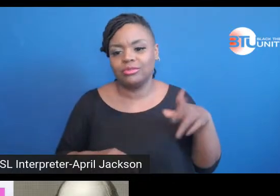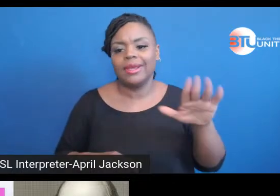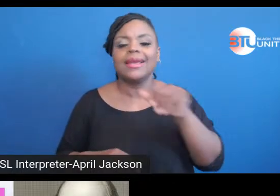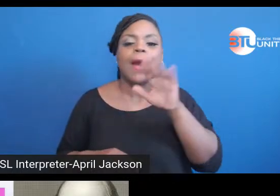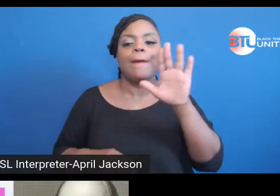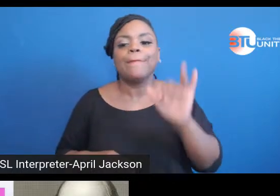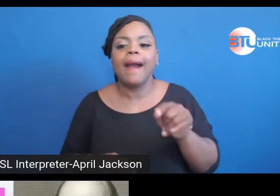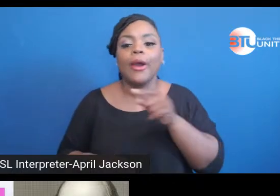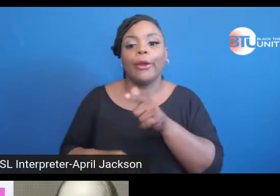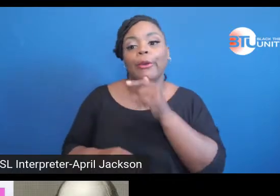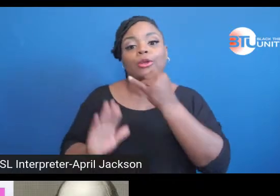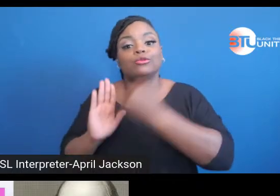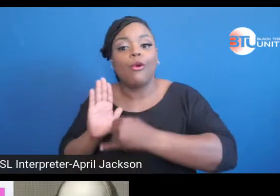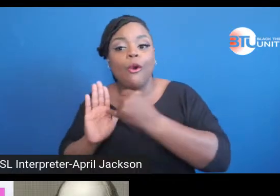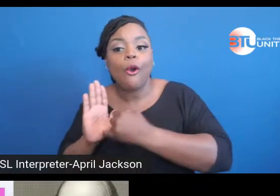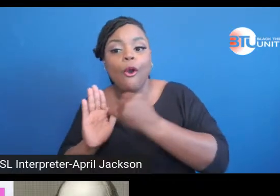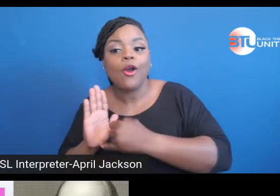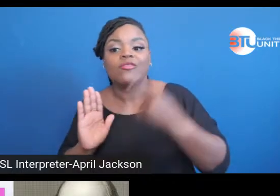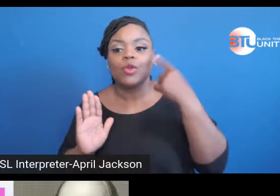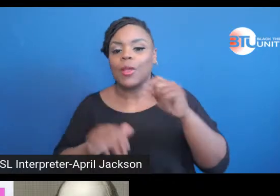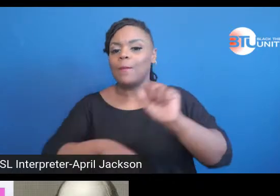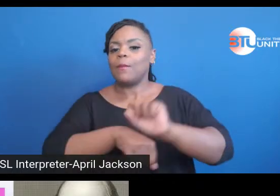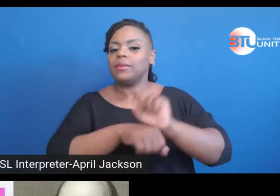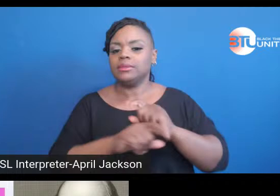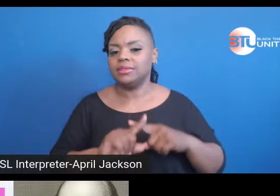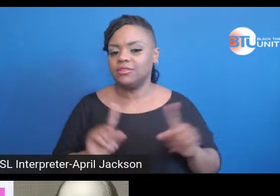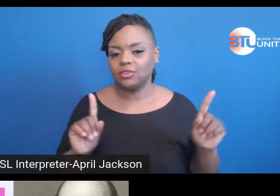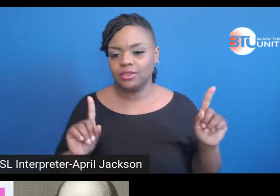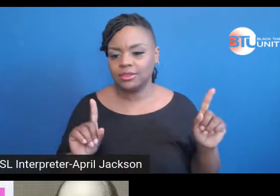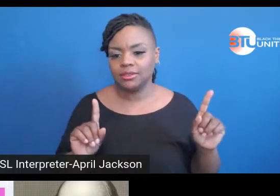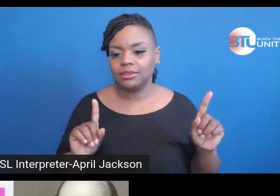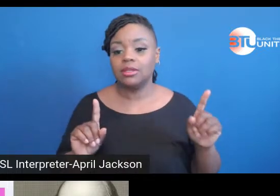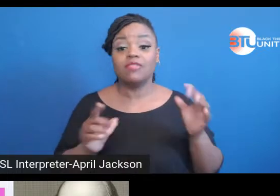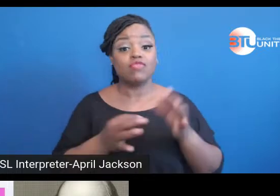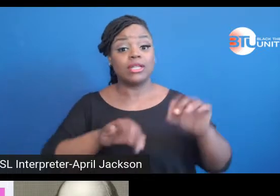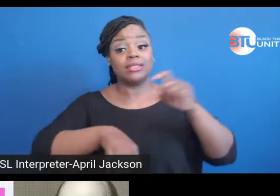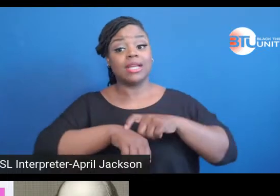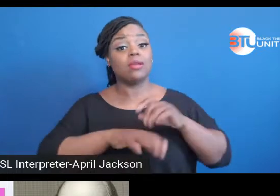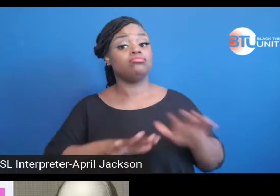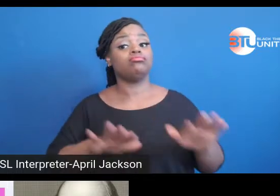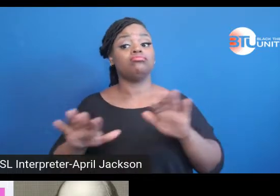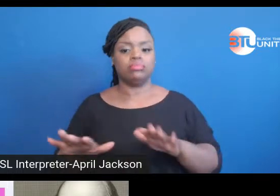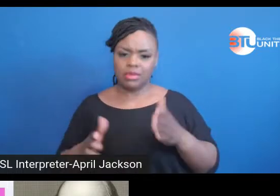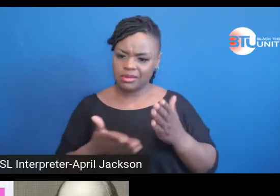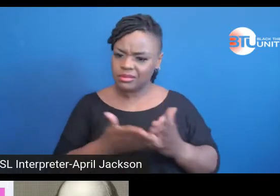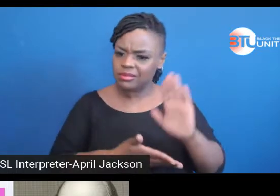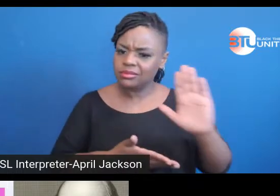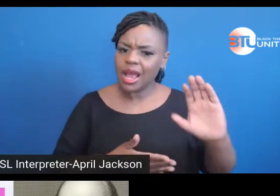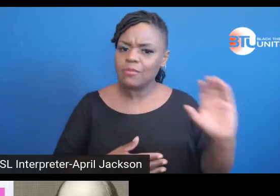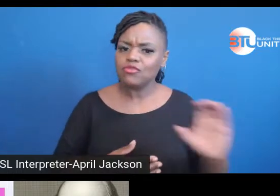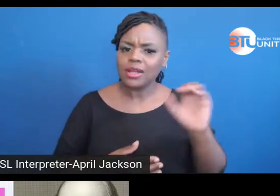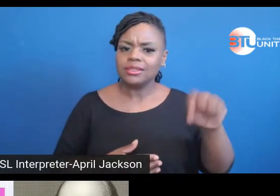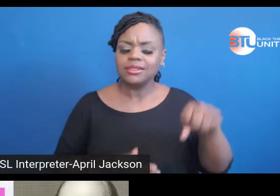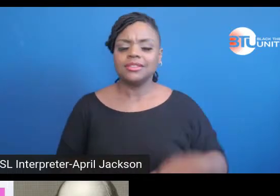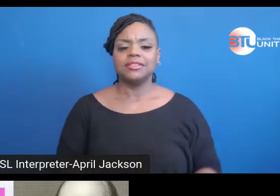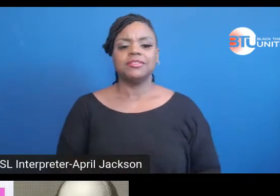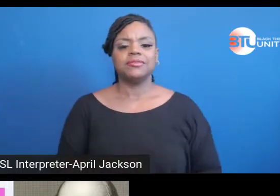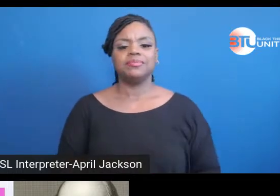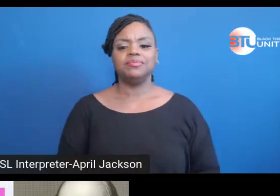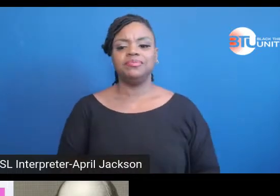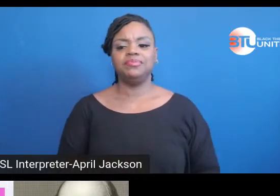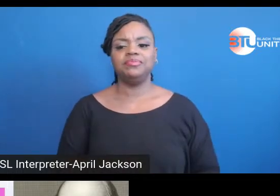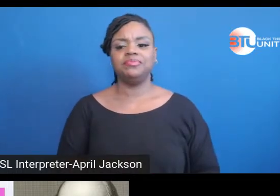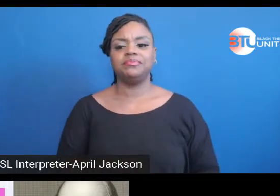of their employment. Though what you do on your free time is your own. A couple other things about copyright. You can